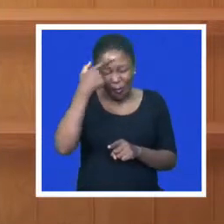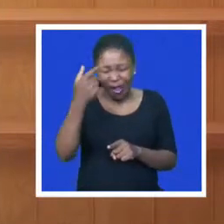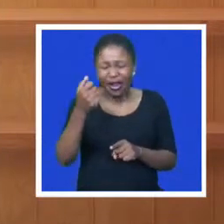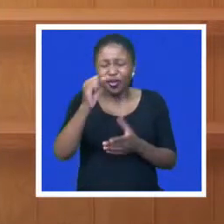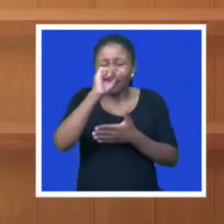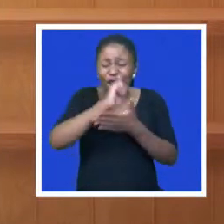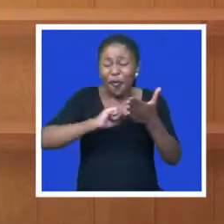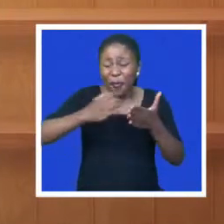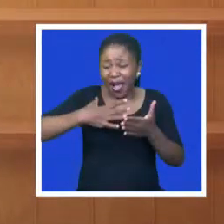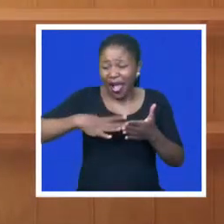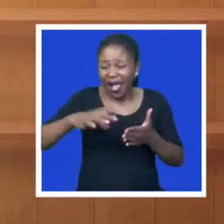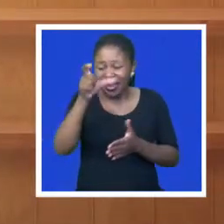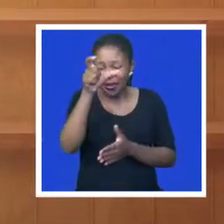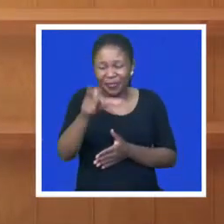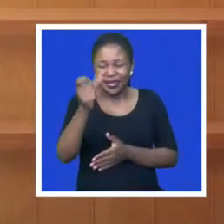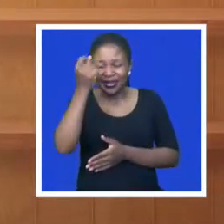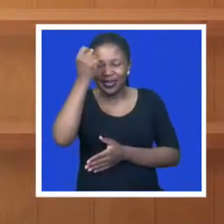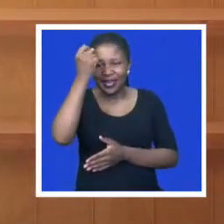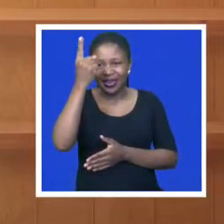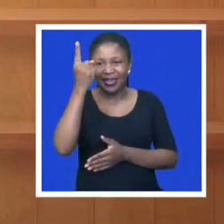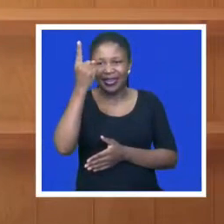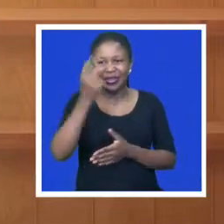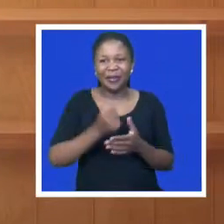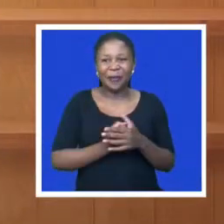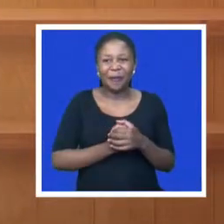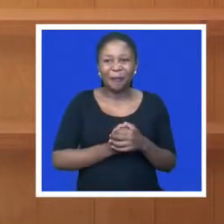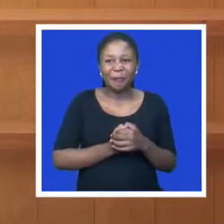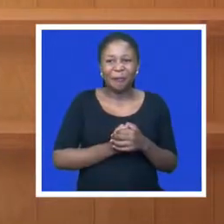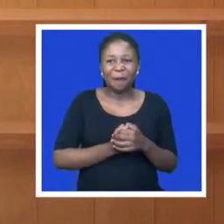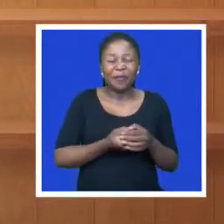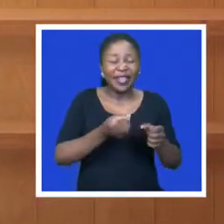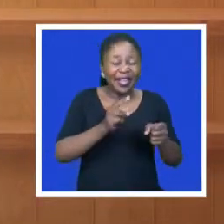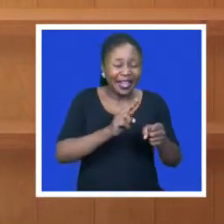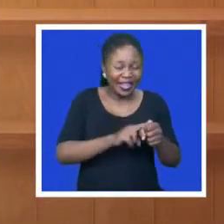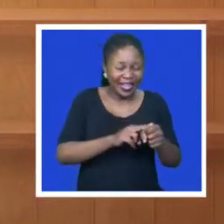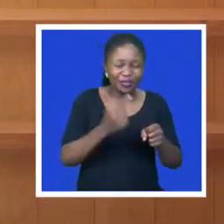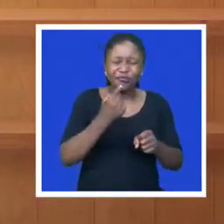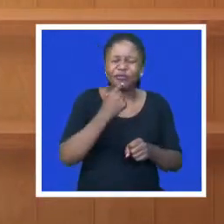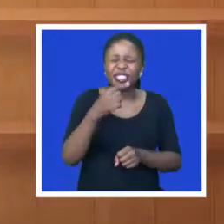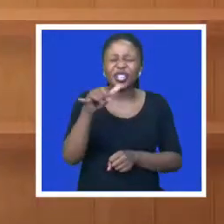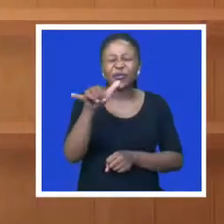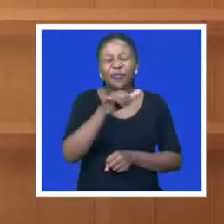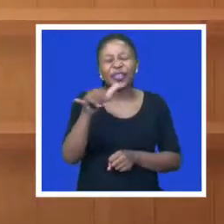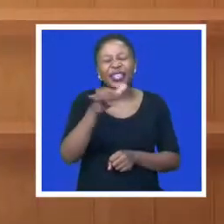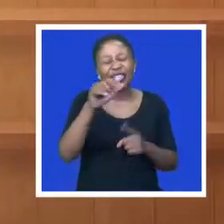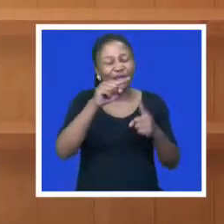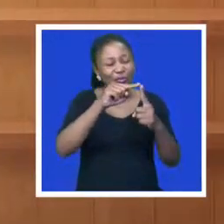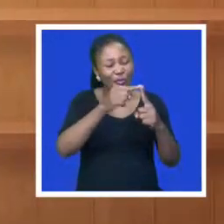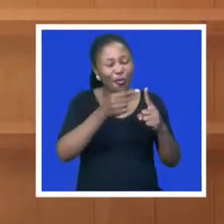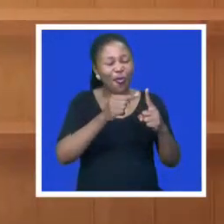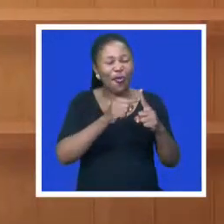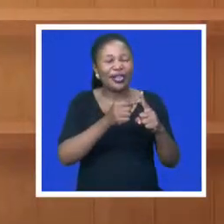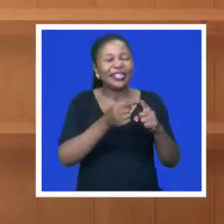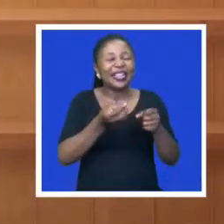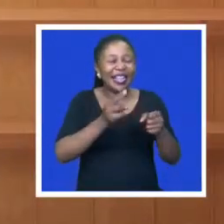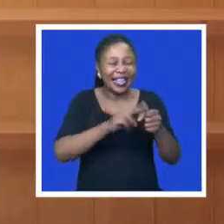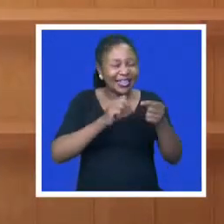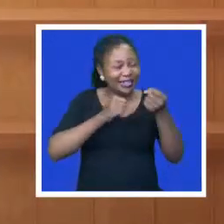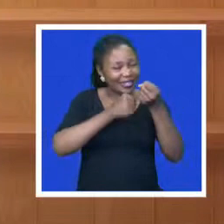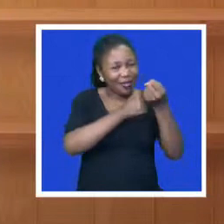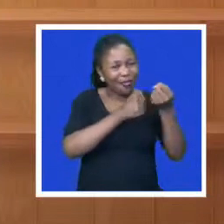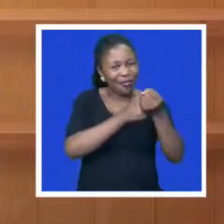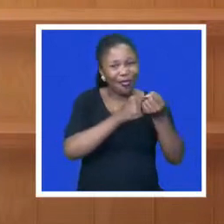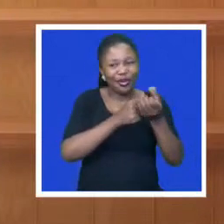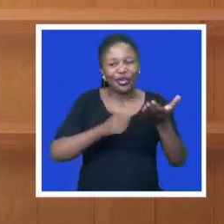stand in the first place. And then again, you mention your point and then you support. In that way, dear Lena, you